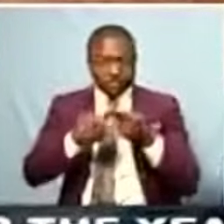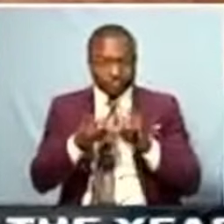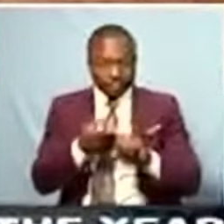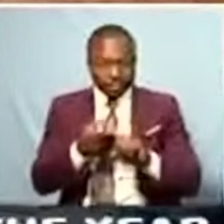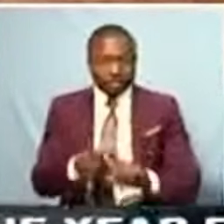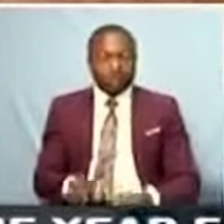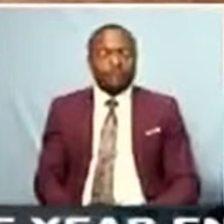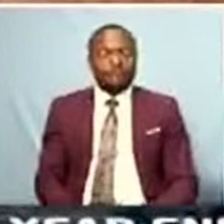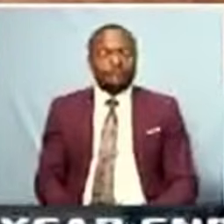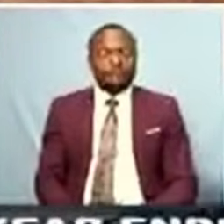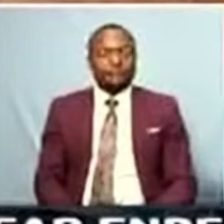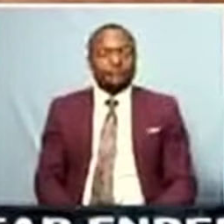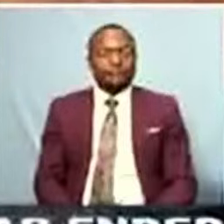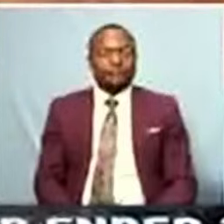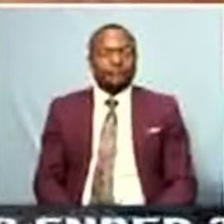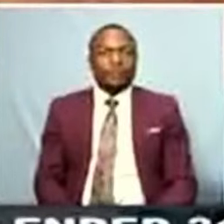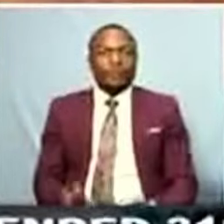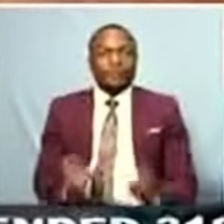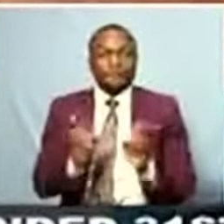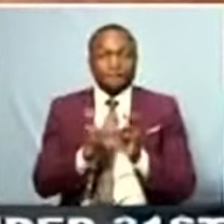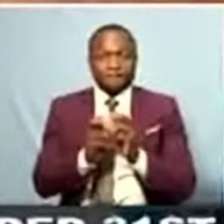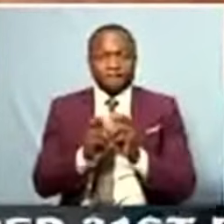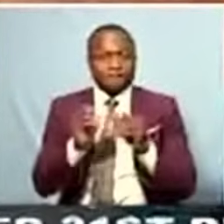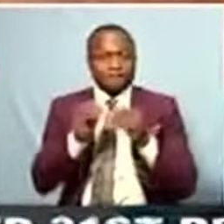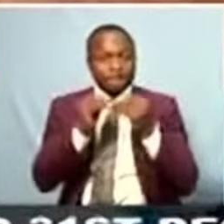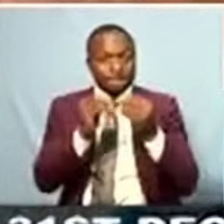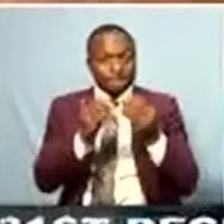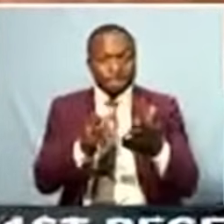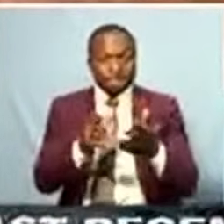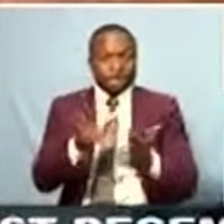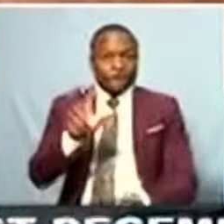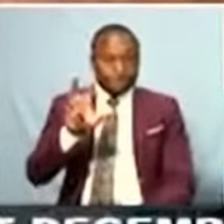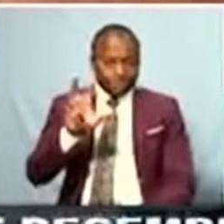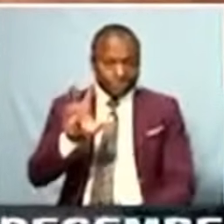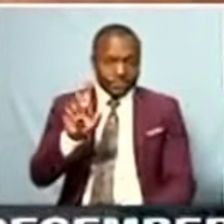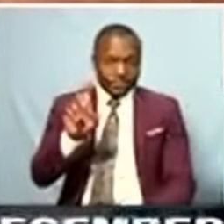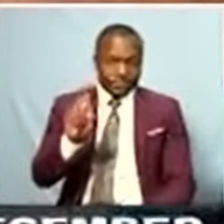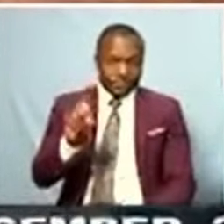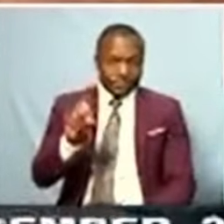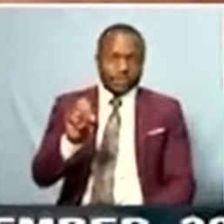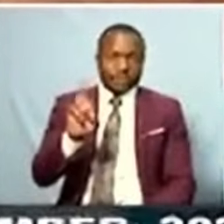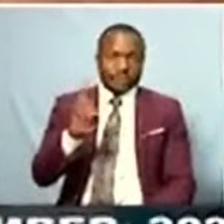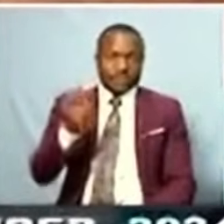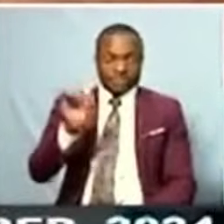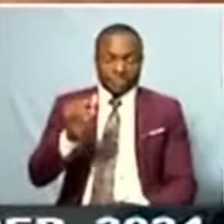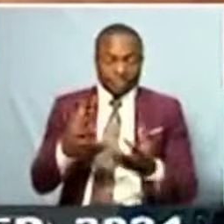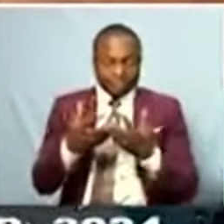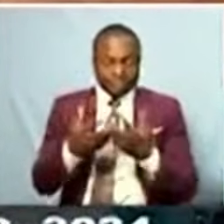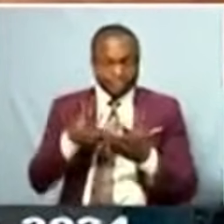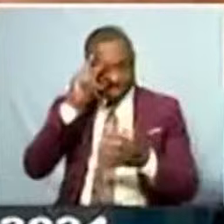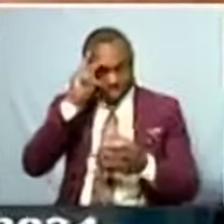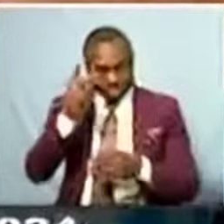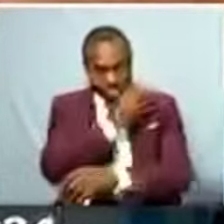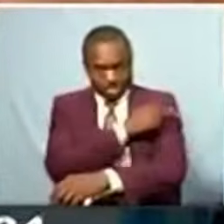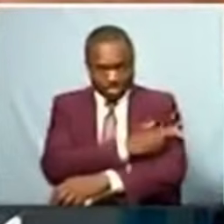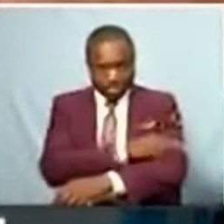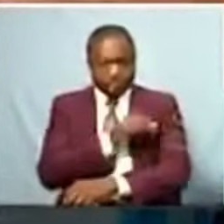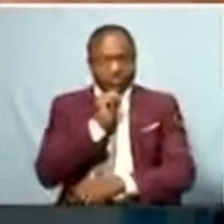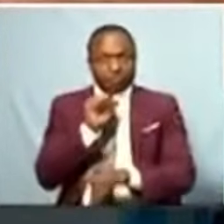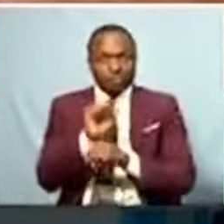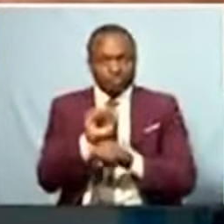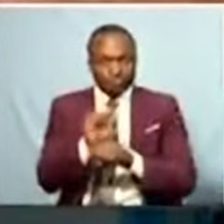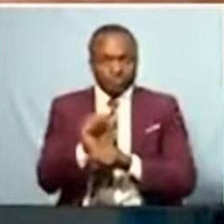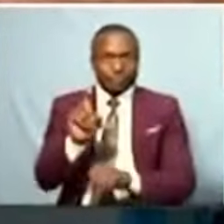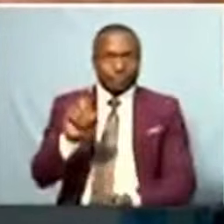on contract for supply delivery of 3 X-ray machines for Kitwe Teaching Hospital and non-functional mobile